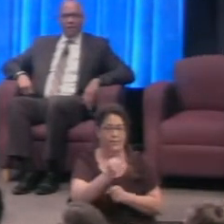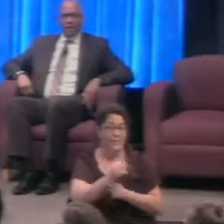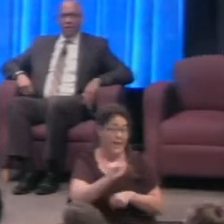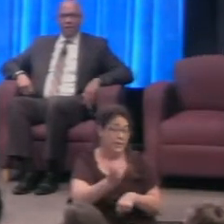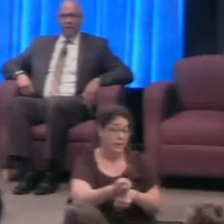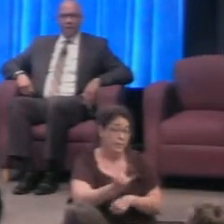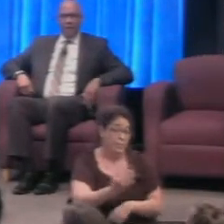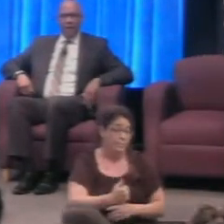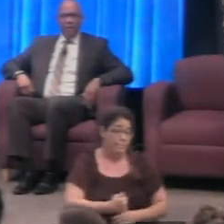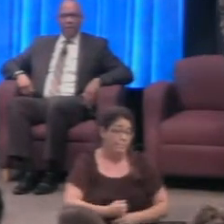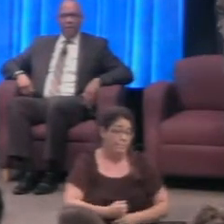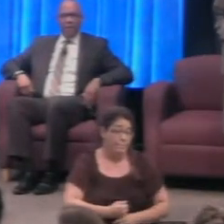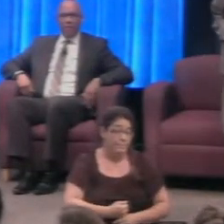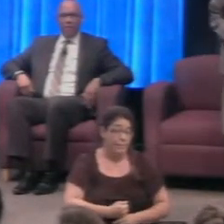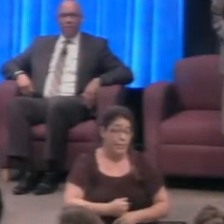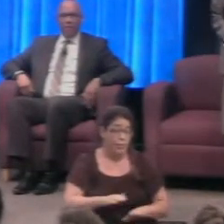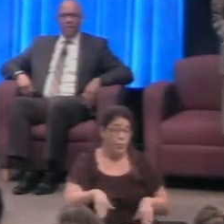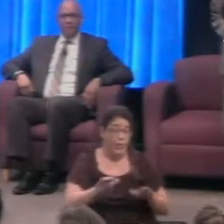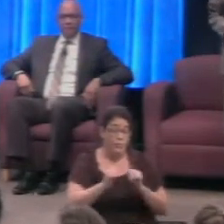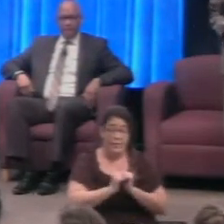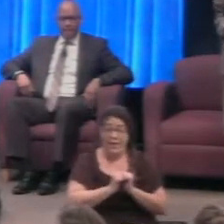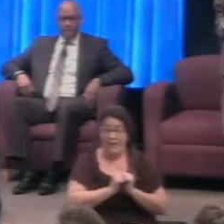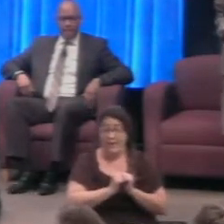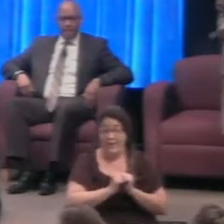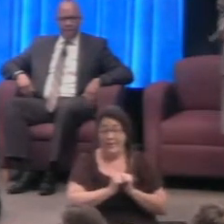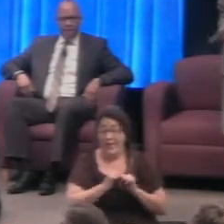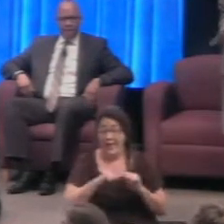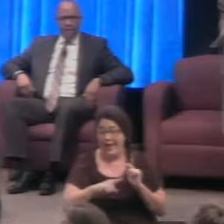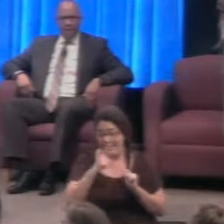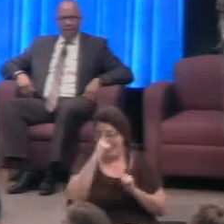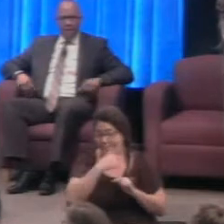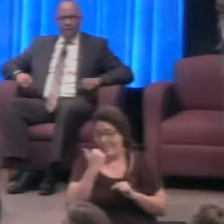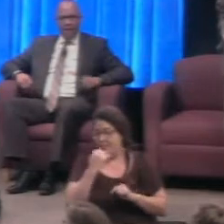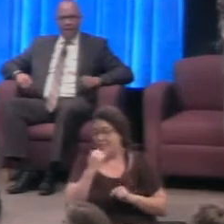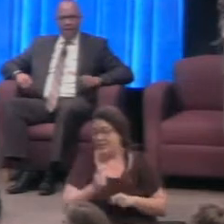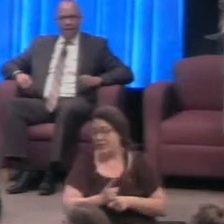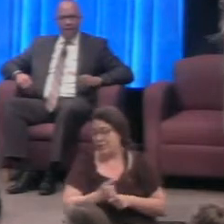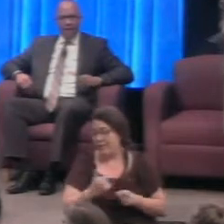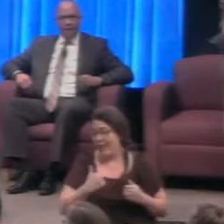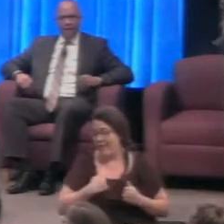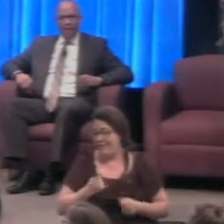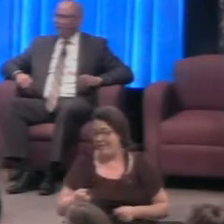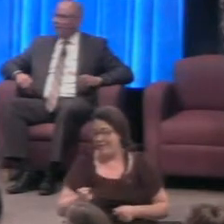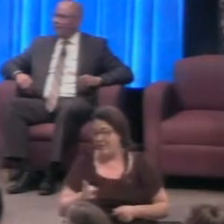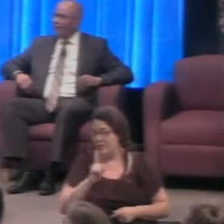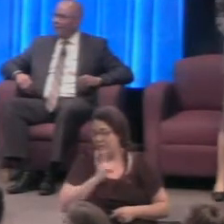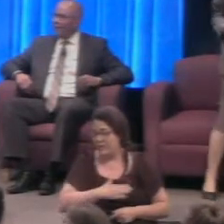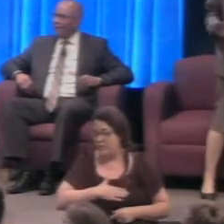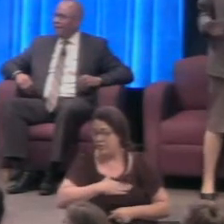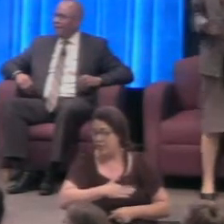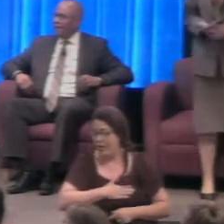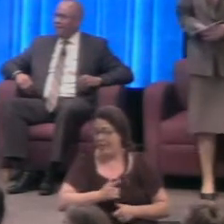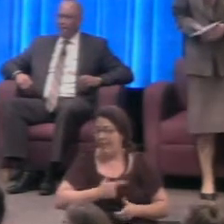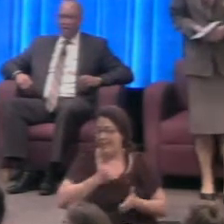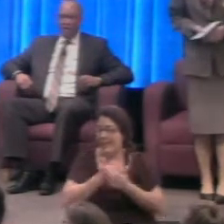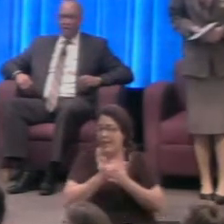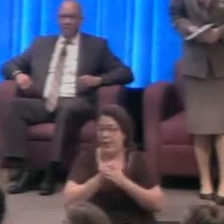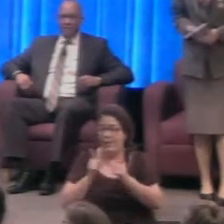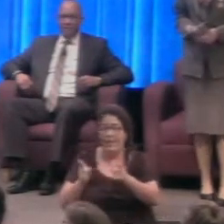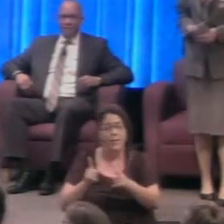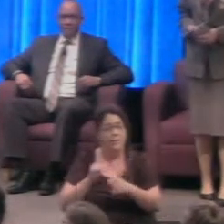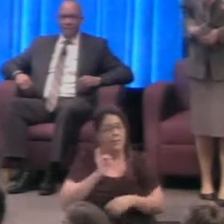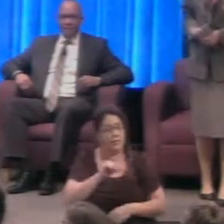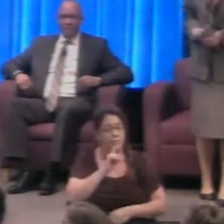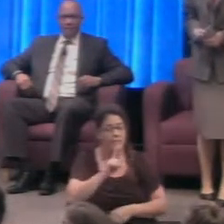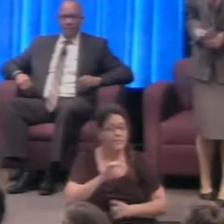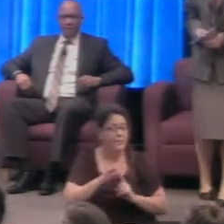job. Growing up together, I can't think of a better sister to have. I've really enjoyed living near Judy and Benny. Here's a special gift